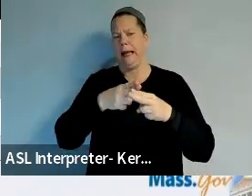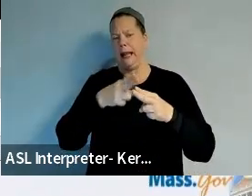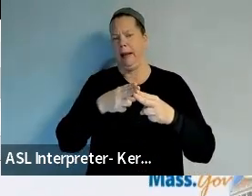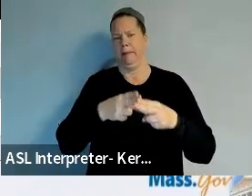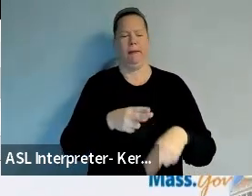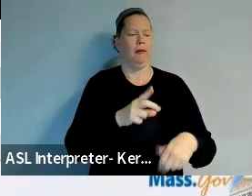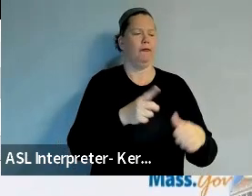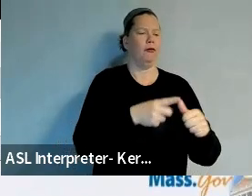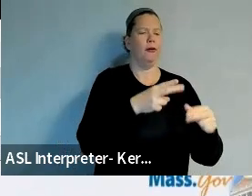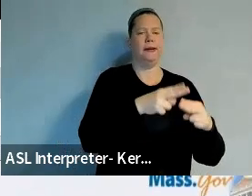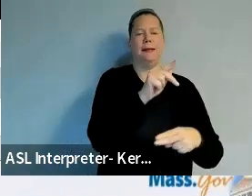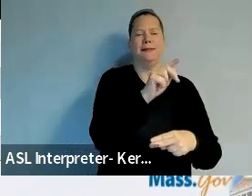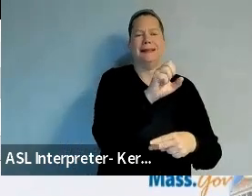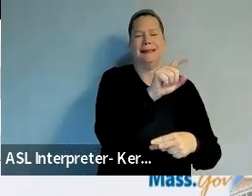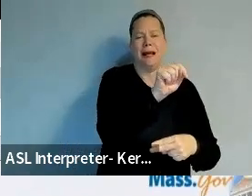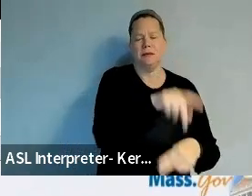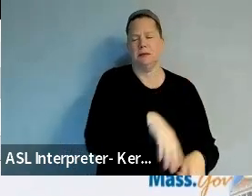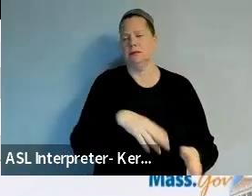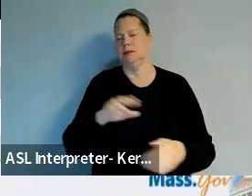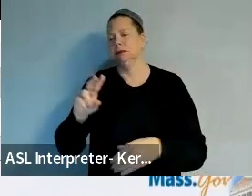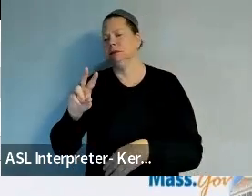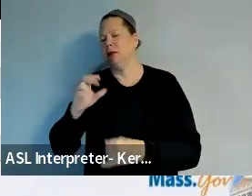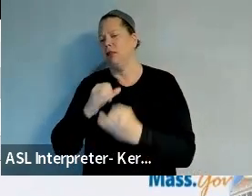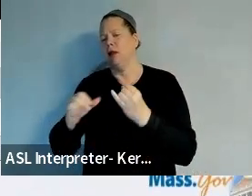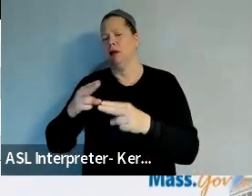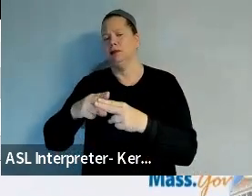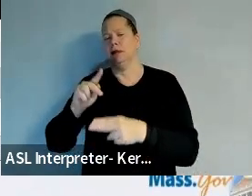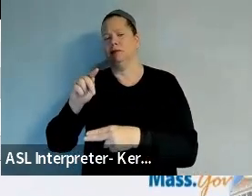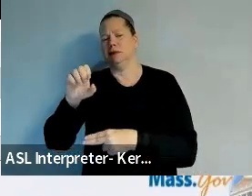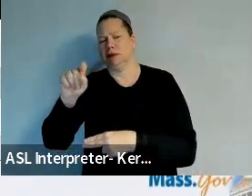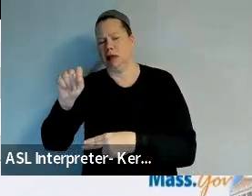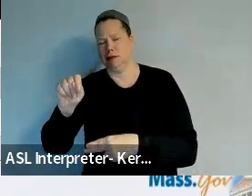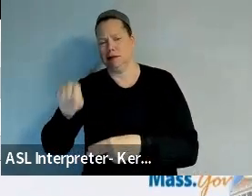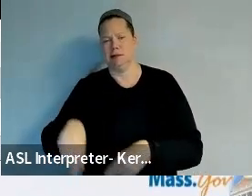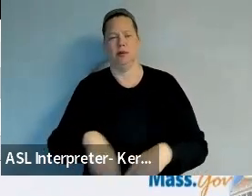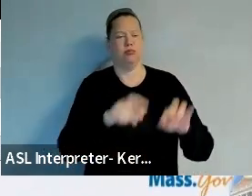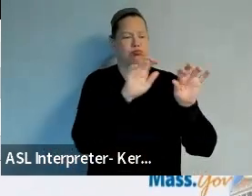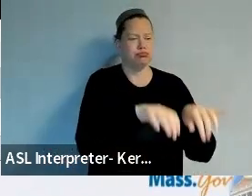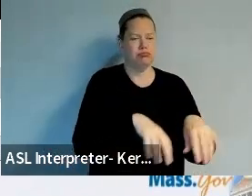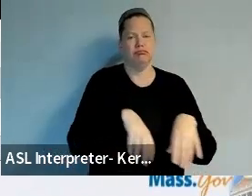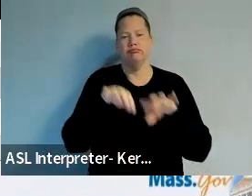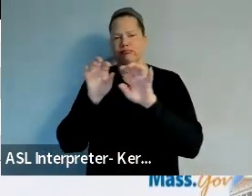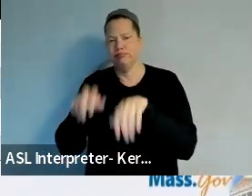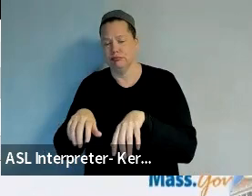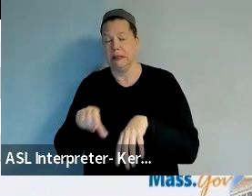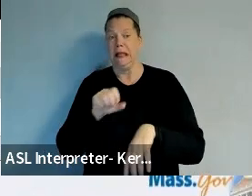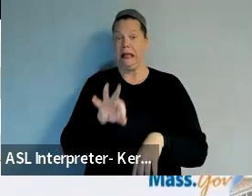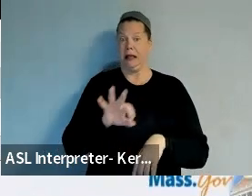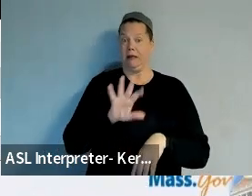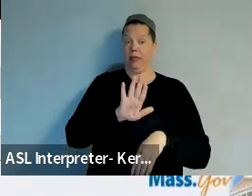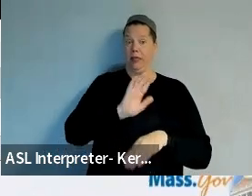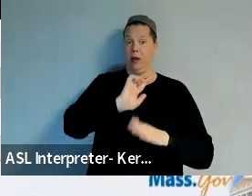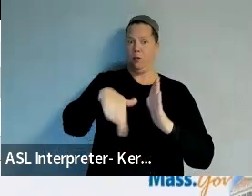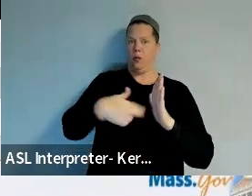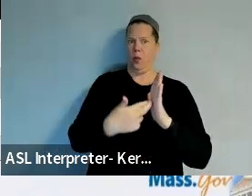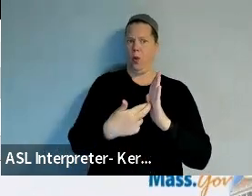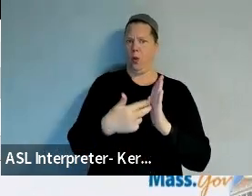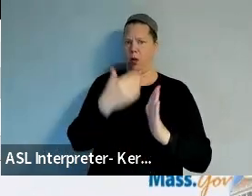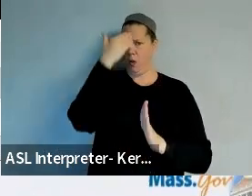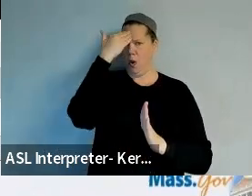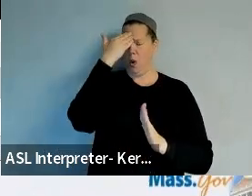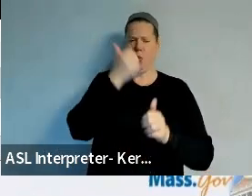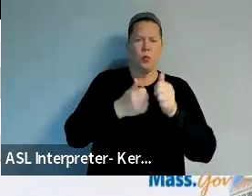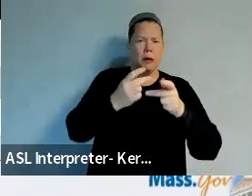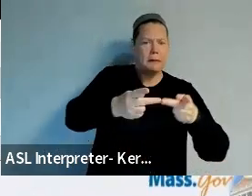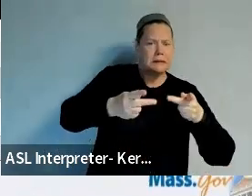test. If the staff position is known, input this information, but it is not required